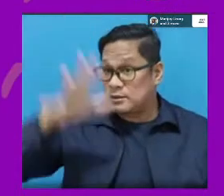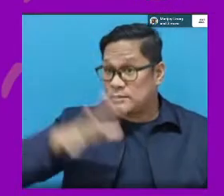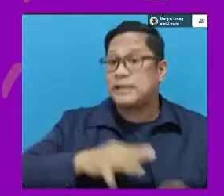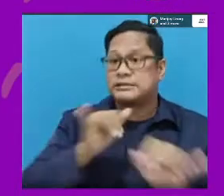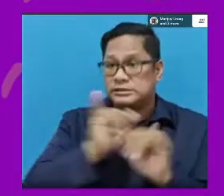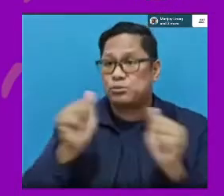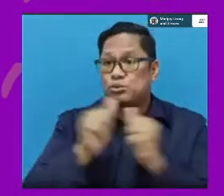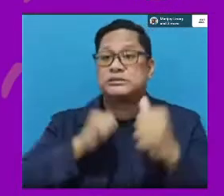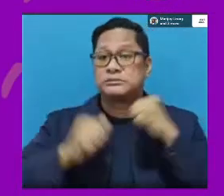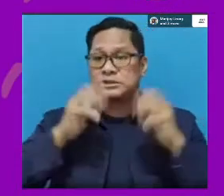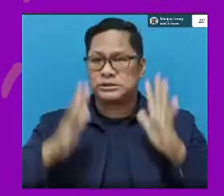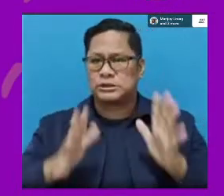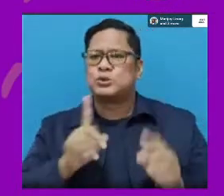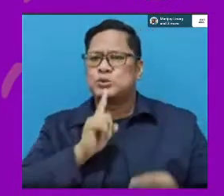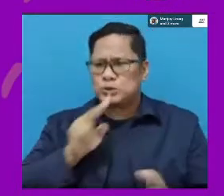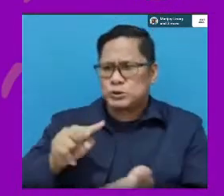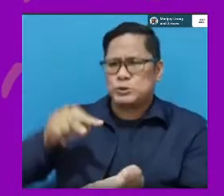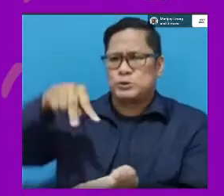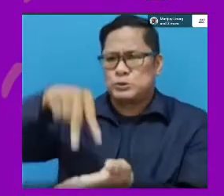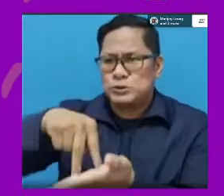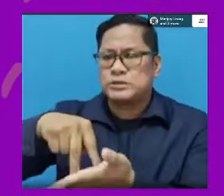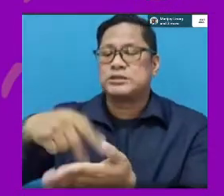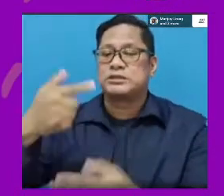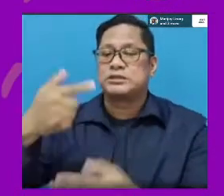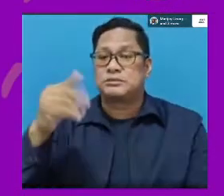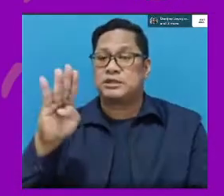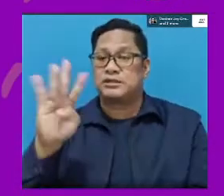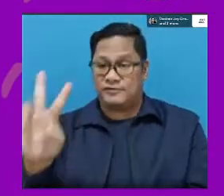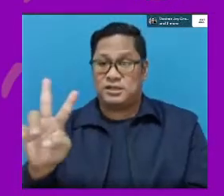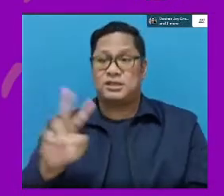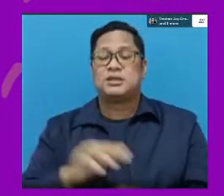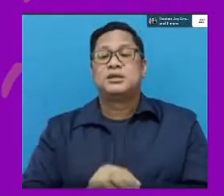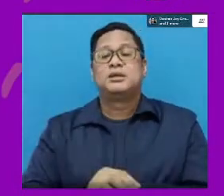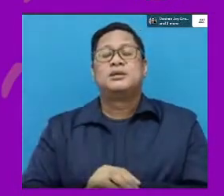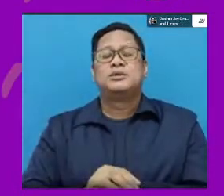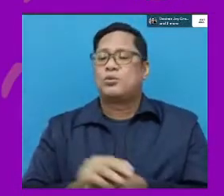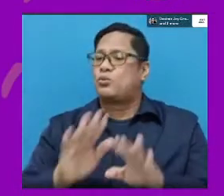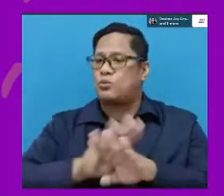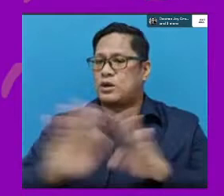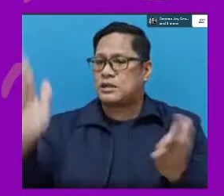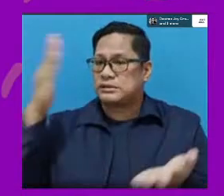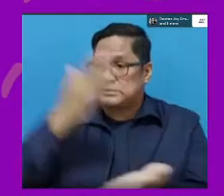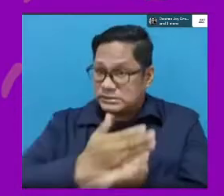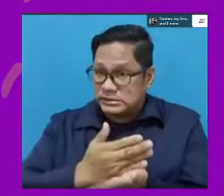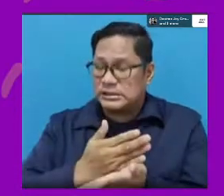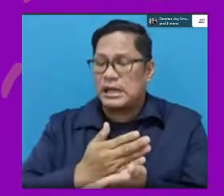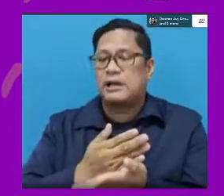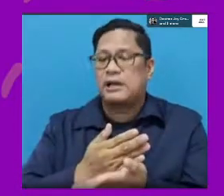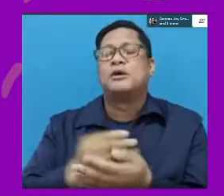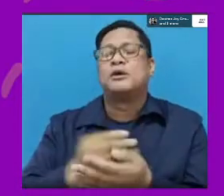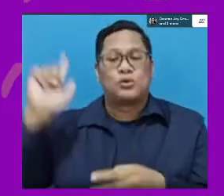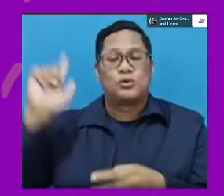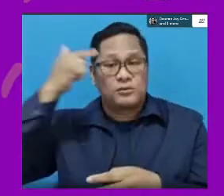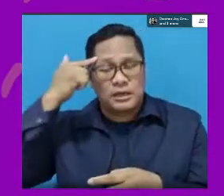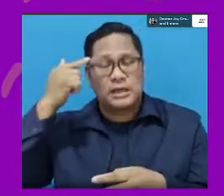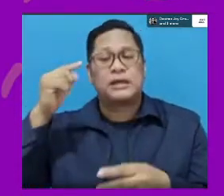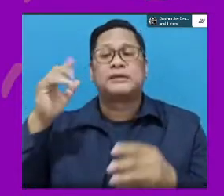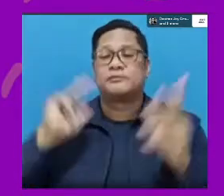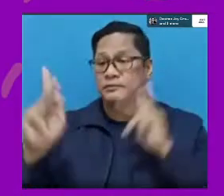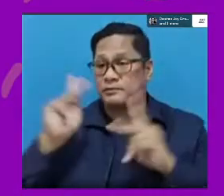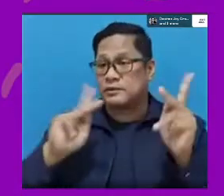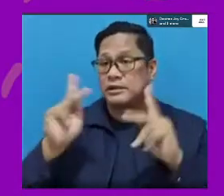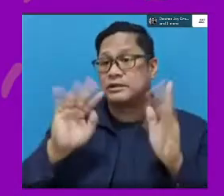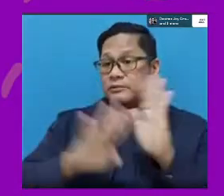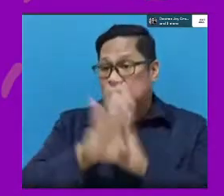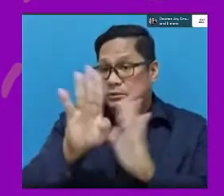speaking out against GBV. There is no stopping governments, civil societies, and international development partners